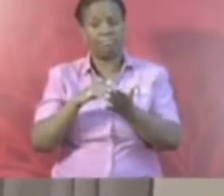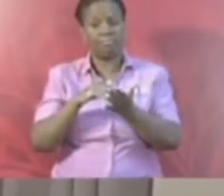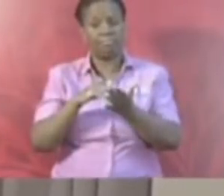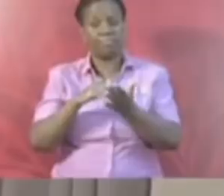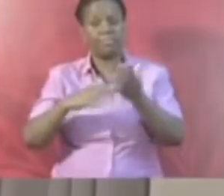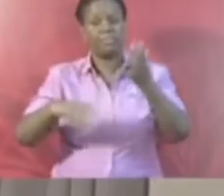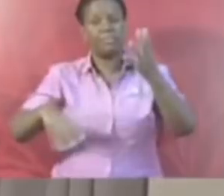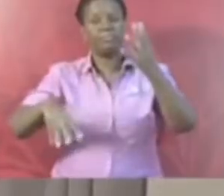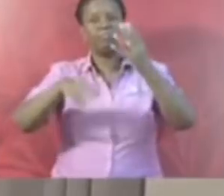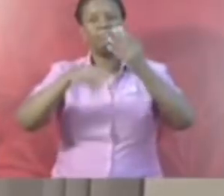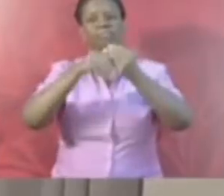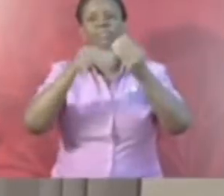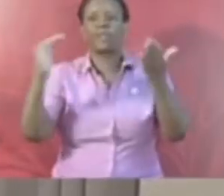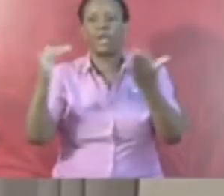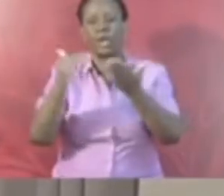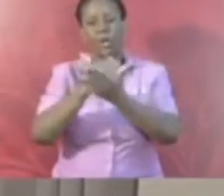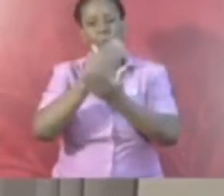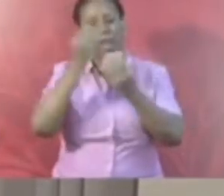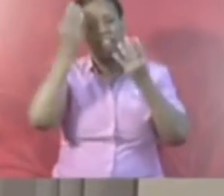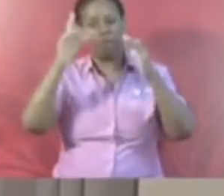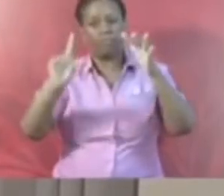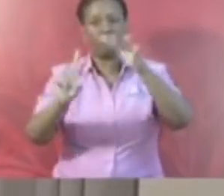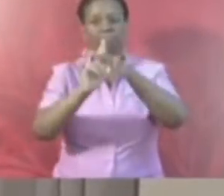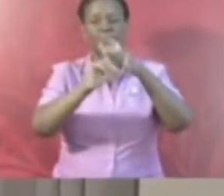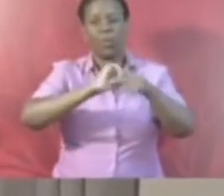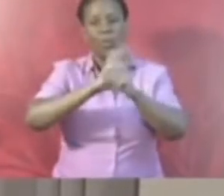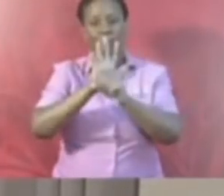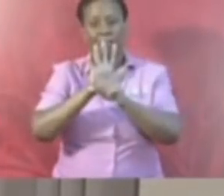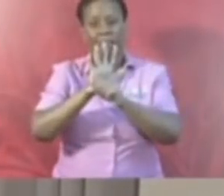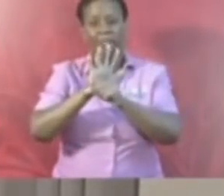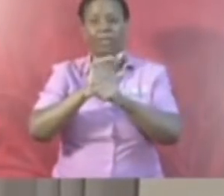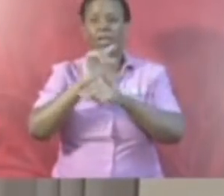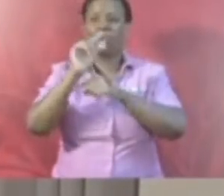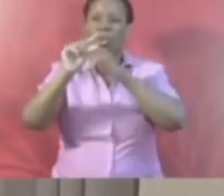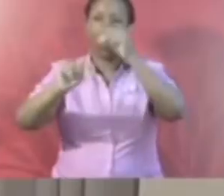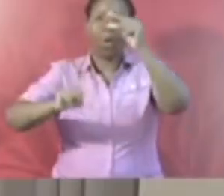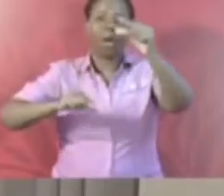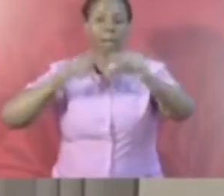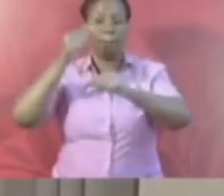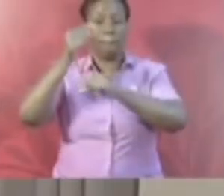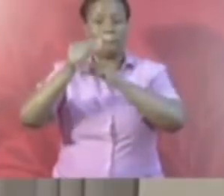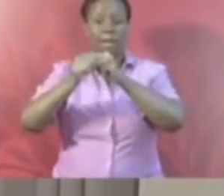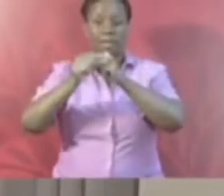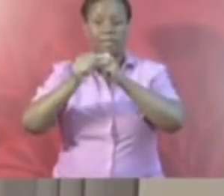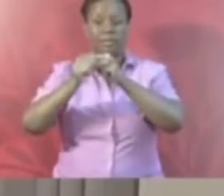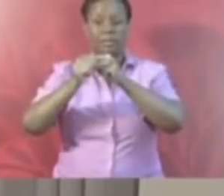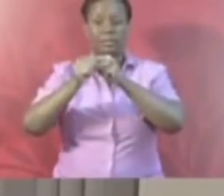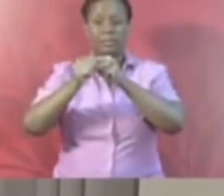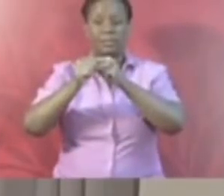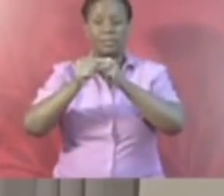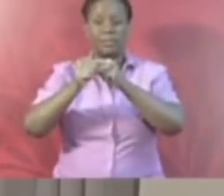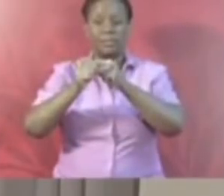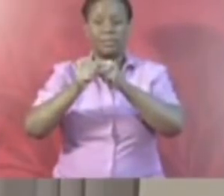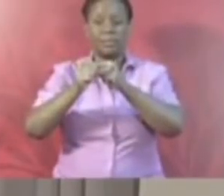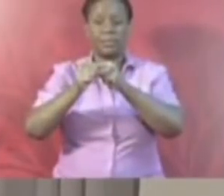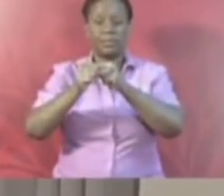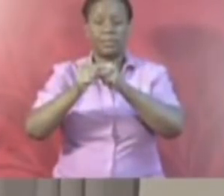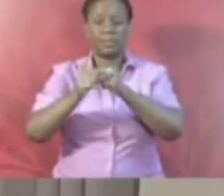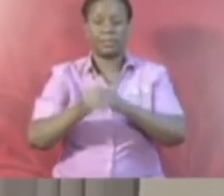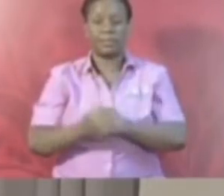with the coronavirus epidemic globally, and more importantly, how it touches and concerns us in Trinidad and